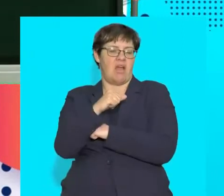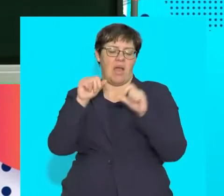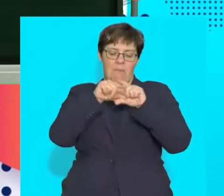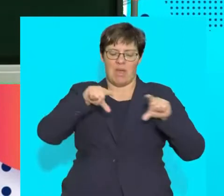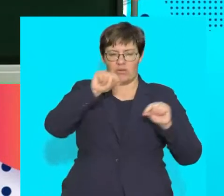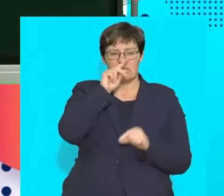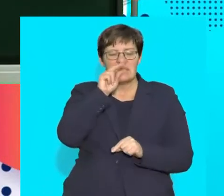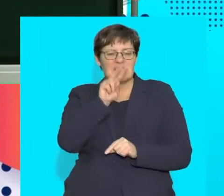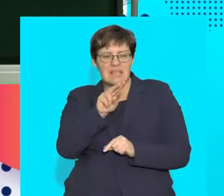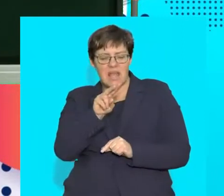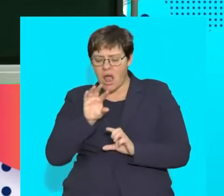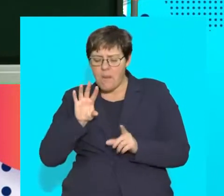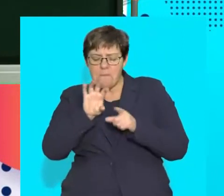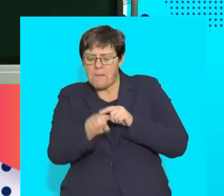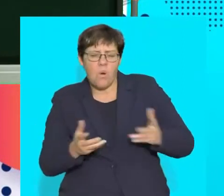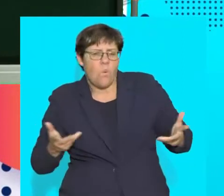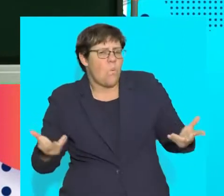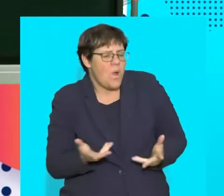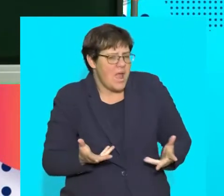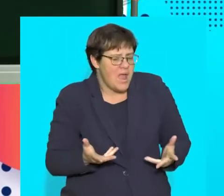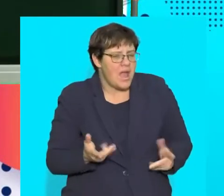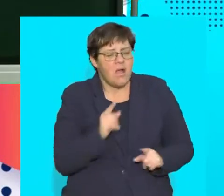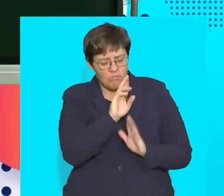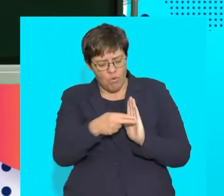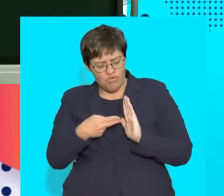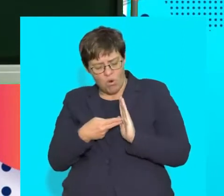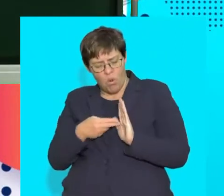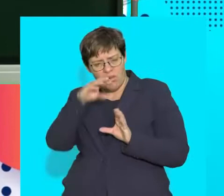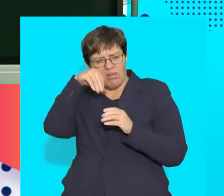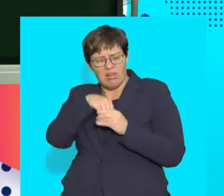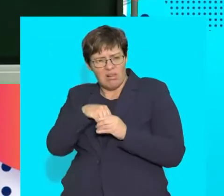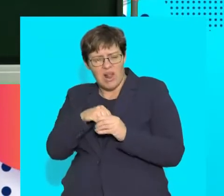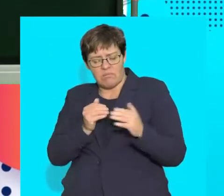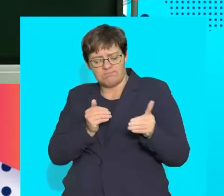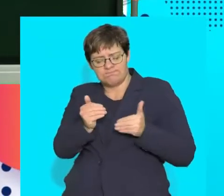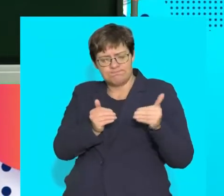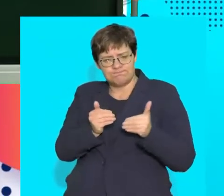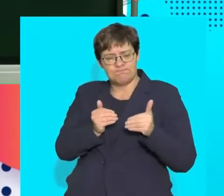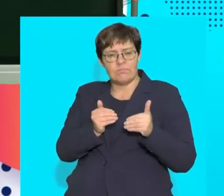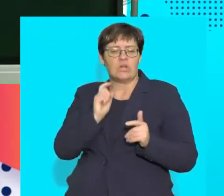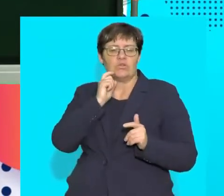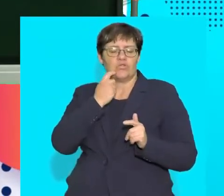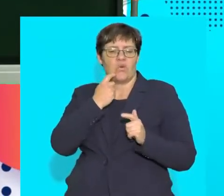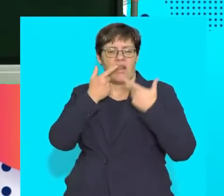Let's see where its location is and try and understand its role in controlling blood glucose levels.